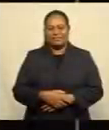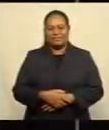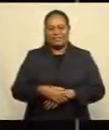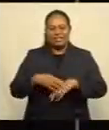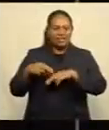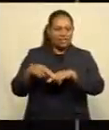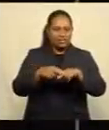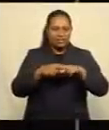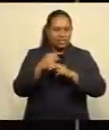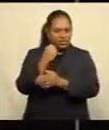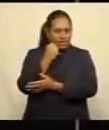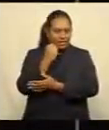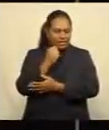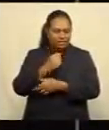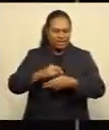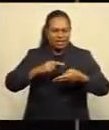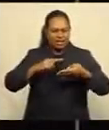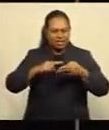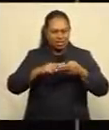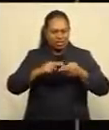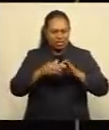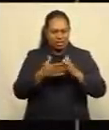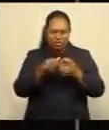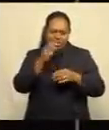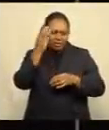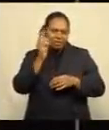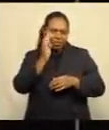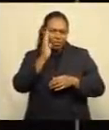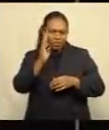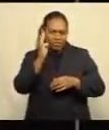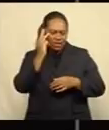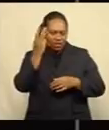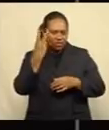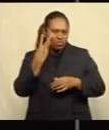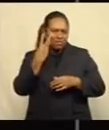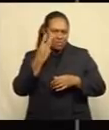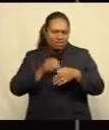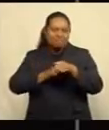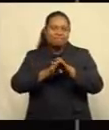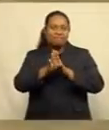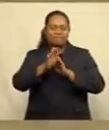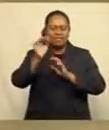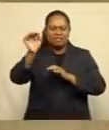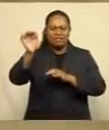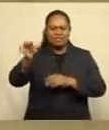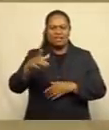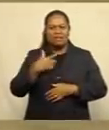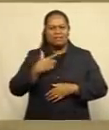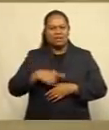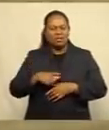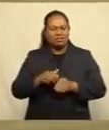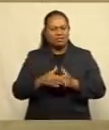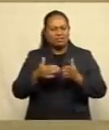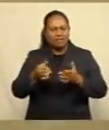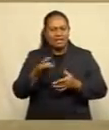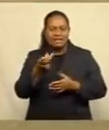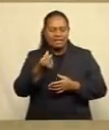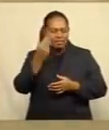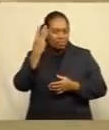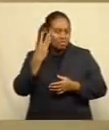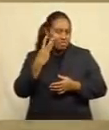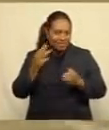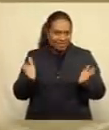Fiji Rugby Union will see a big growth in women's rugby in the next few years, following rumours that some women